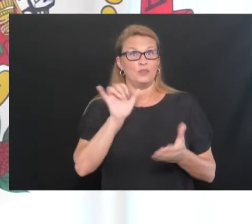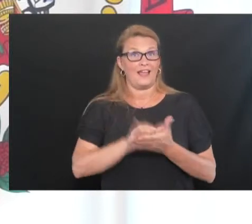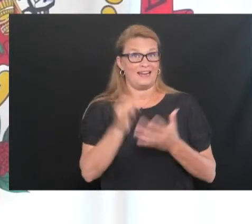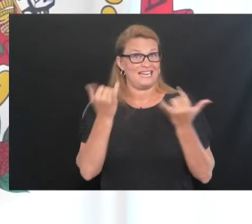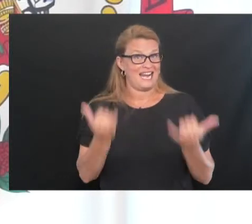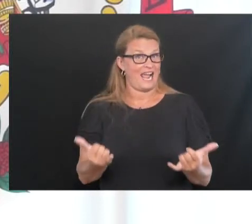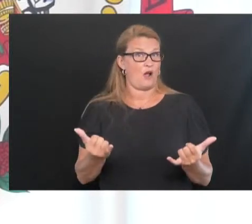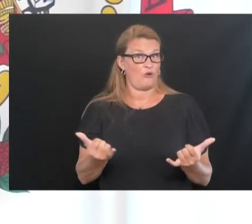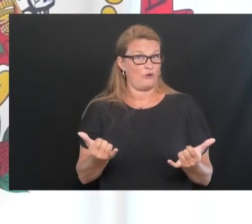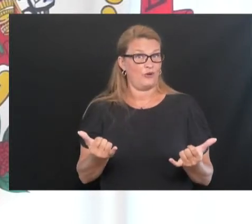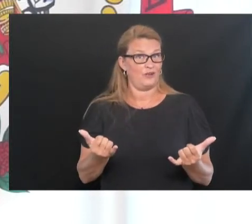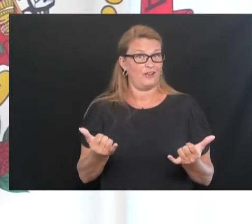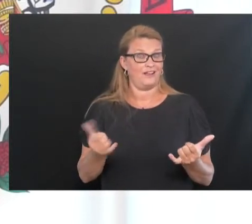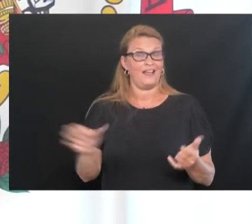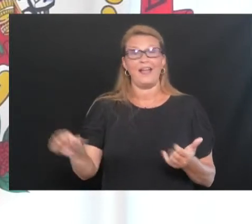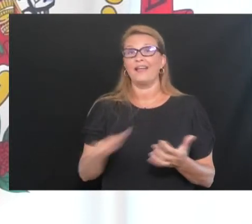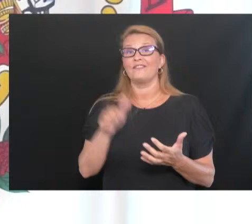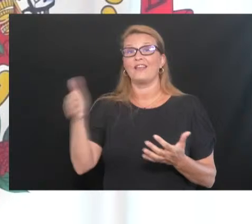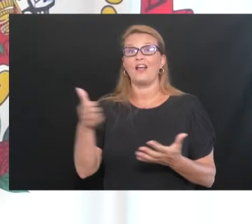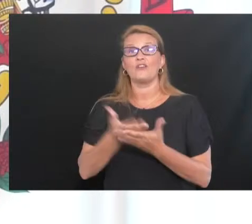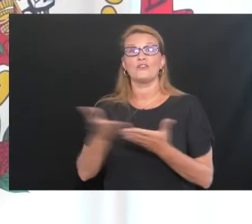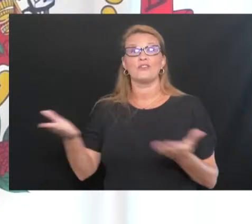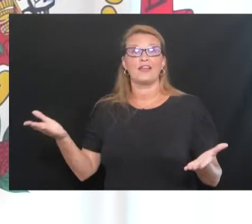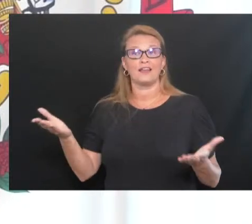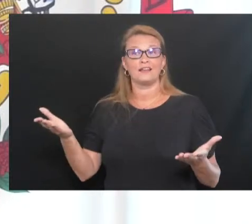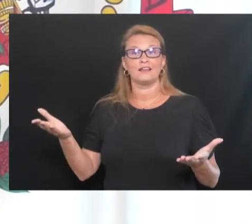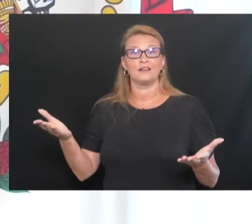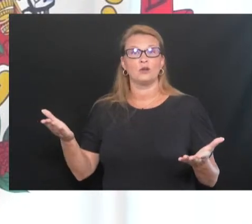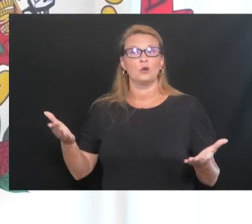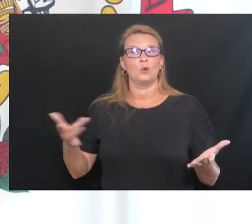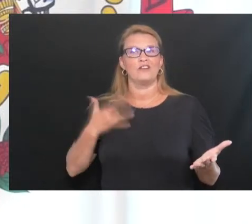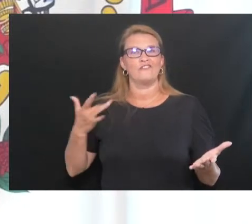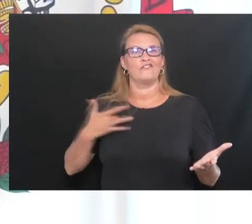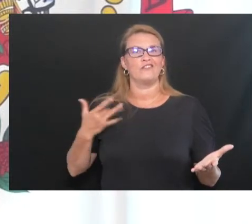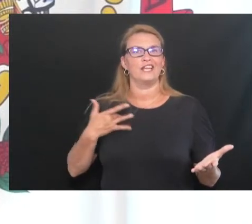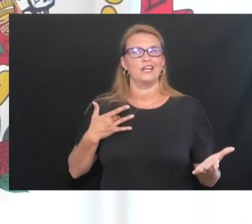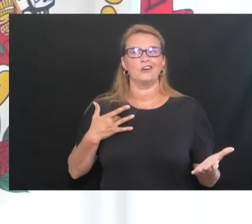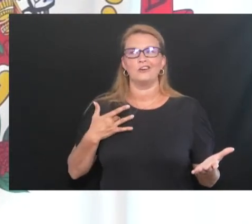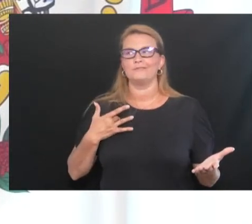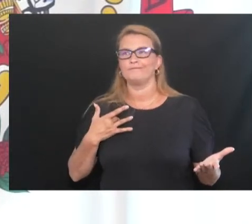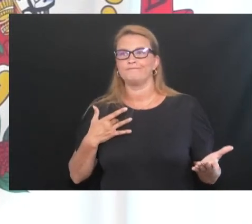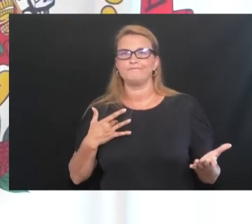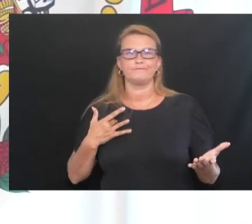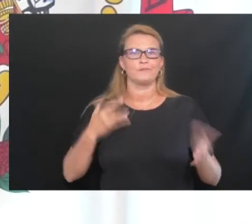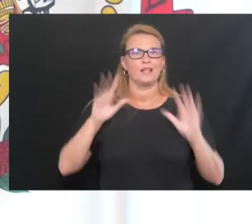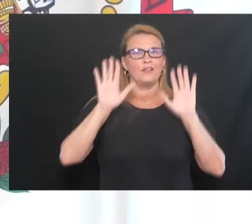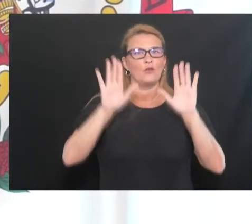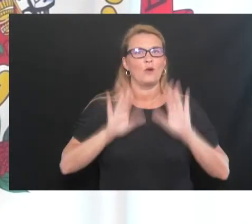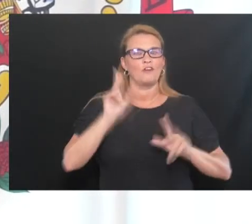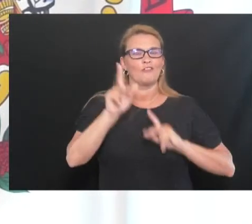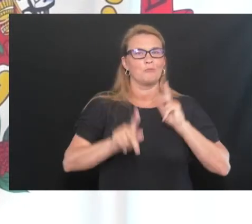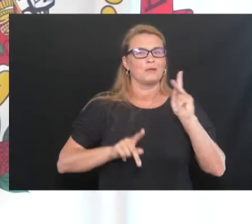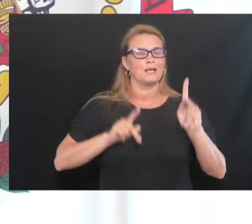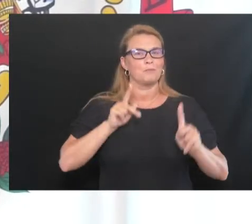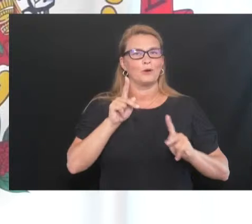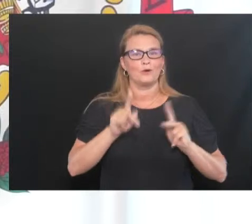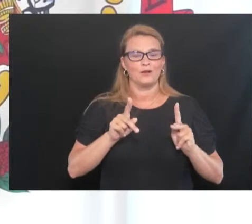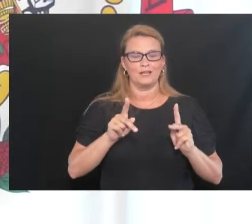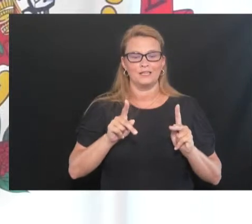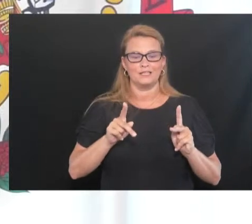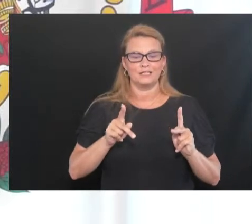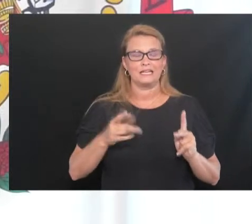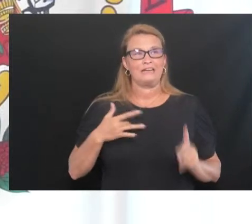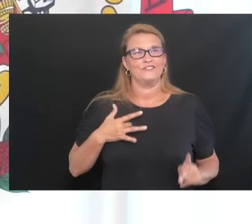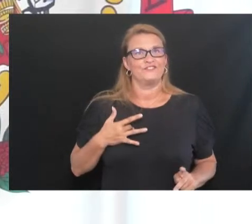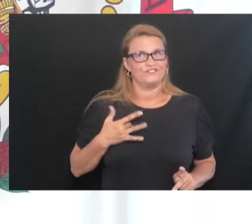now. And the other thing, with what we feel like, or what these great people have surely got me to feeling